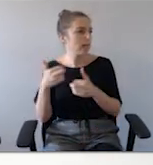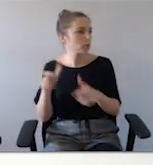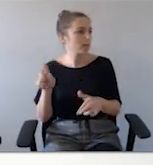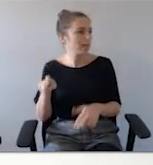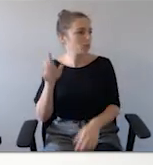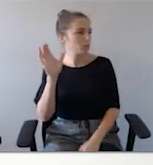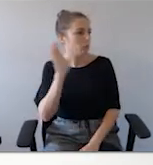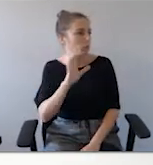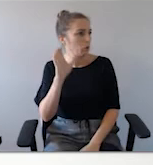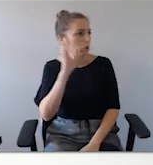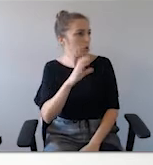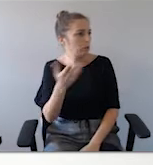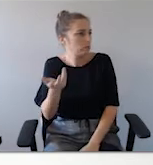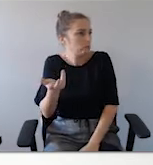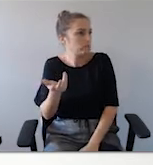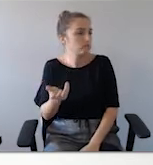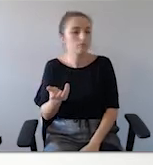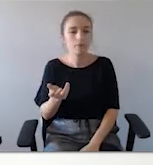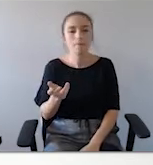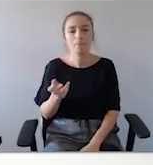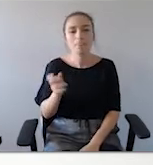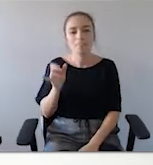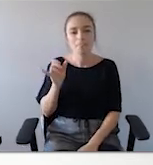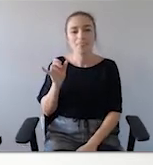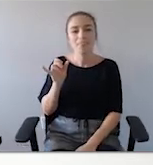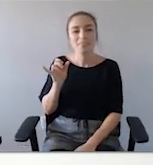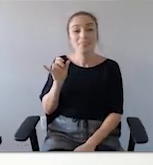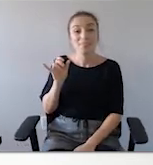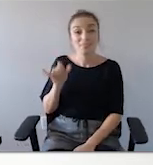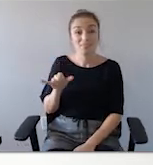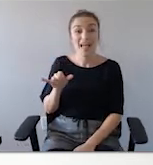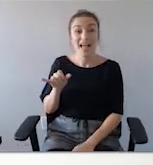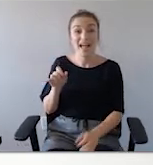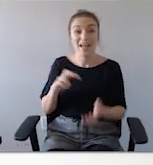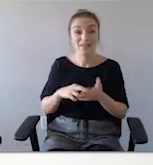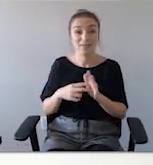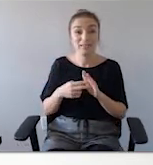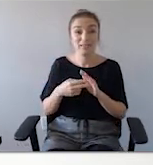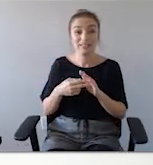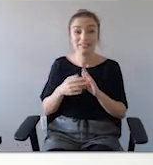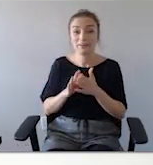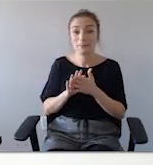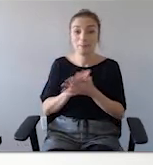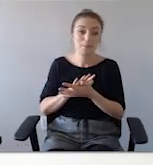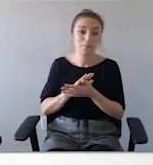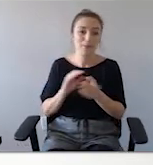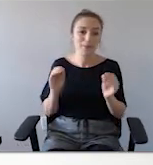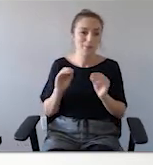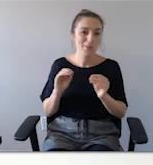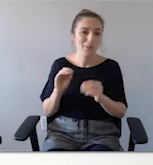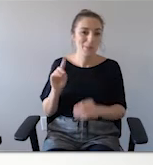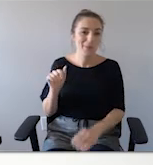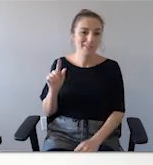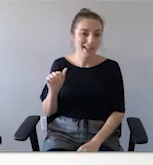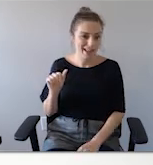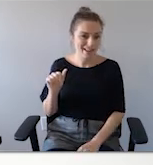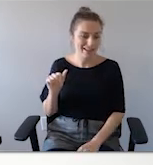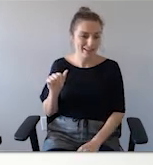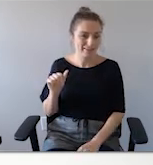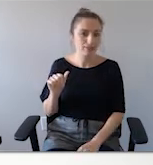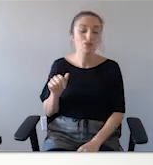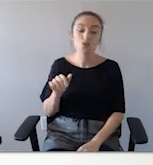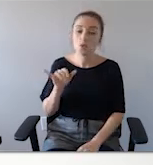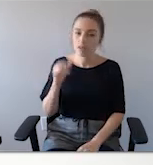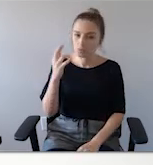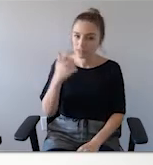around for it, which is code for there's no data, okay? So that's why do like I did